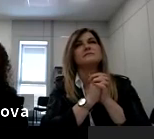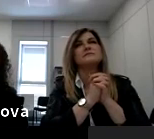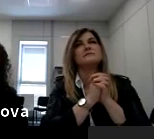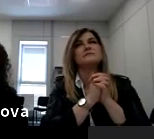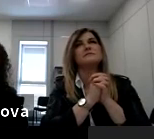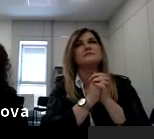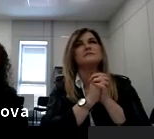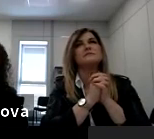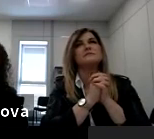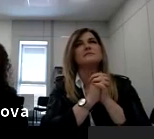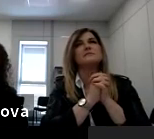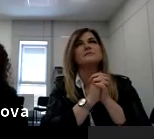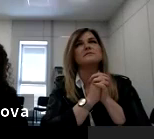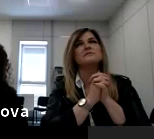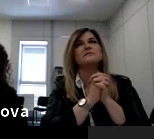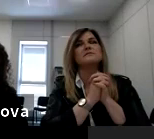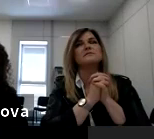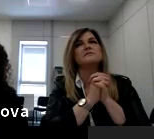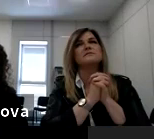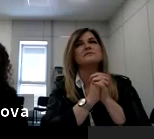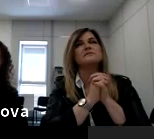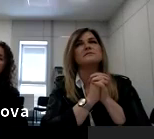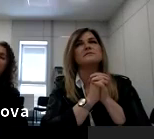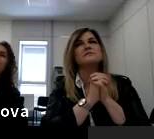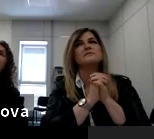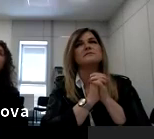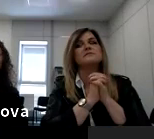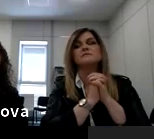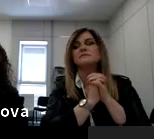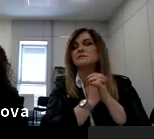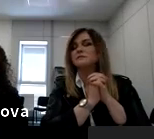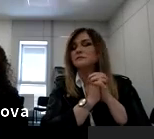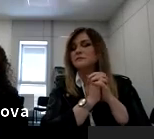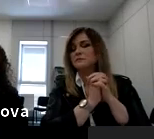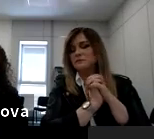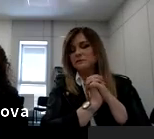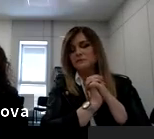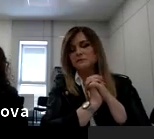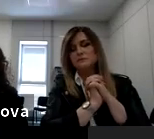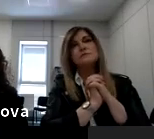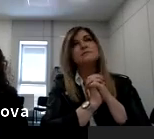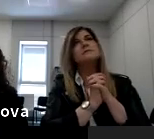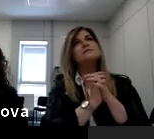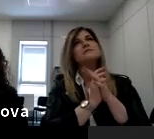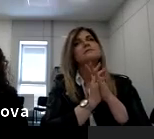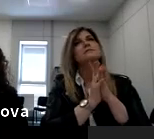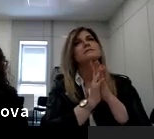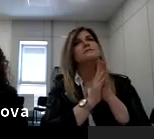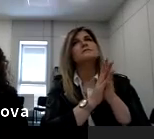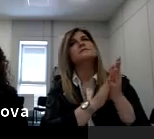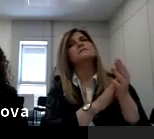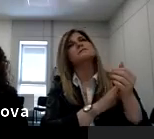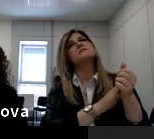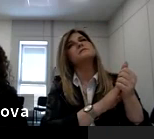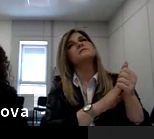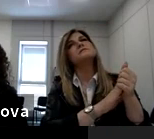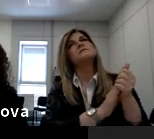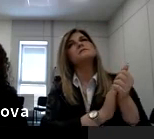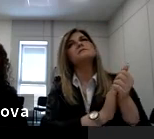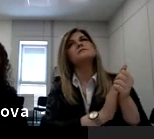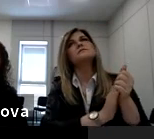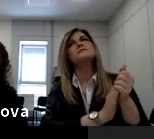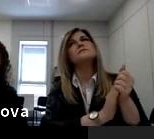the wall washing light, so you can see the light fixtures here on the top of the